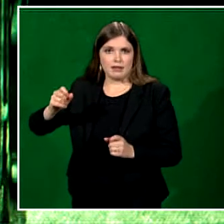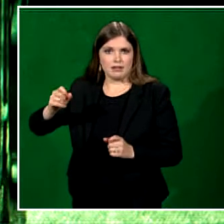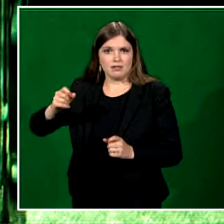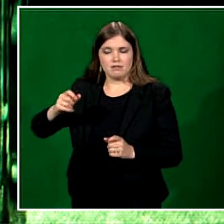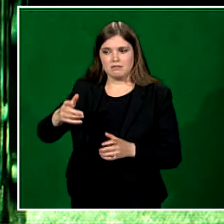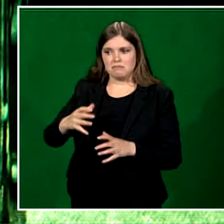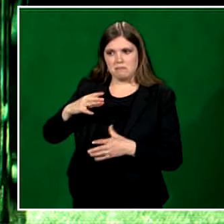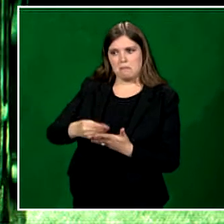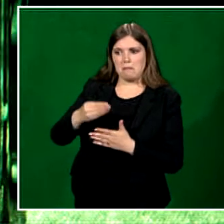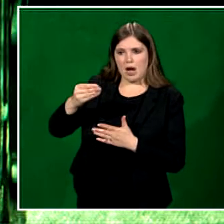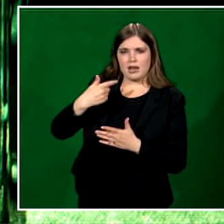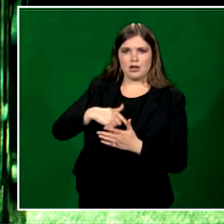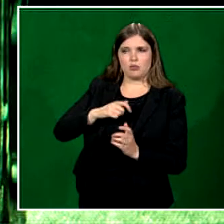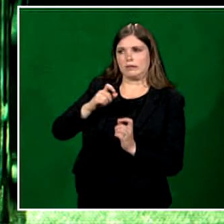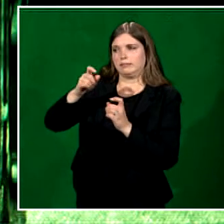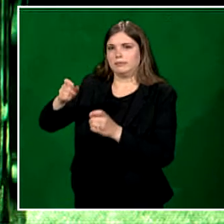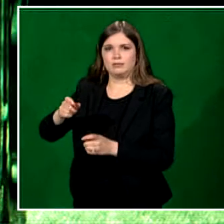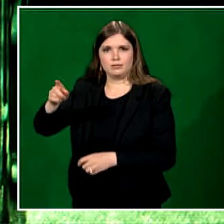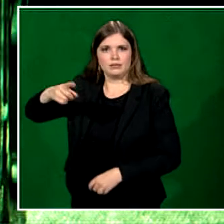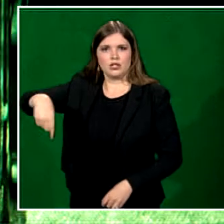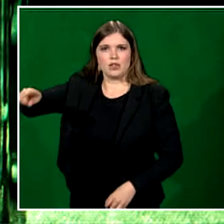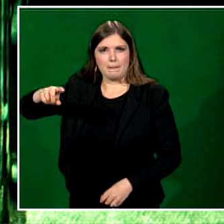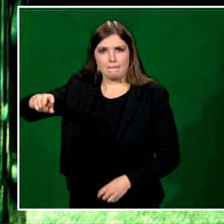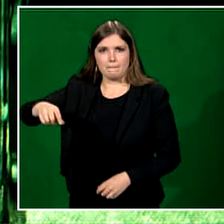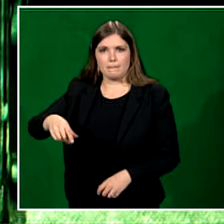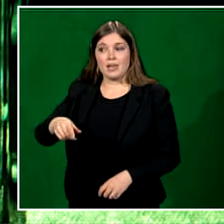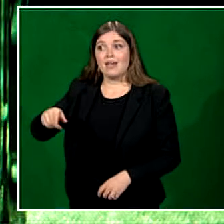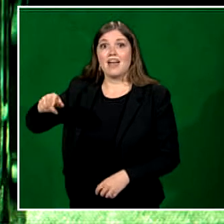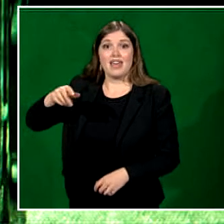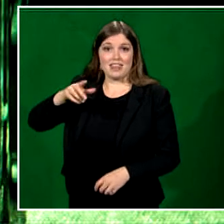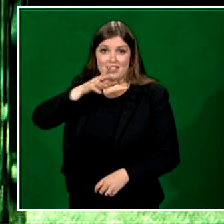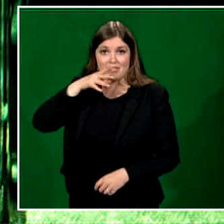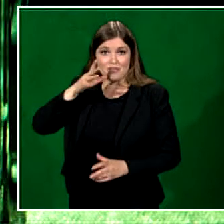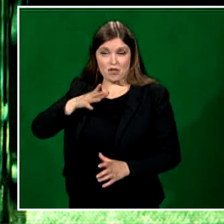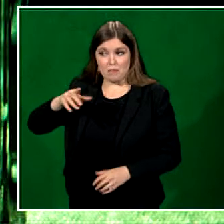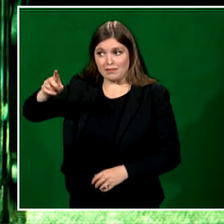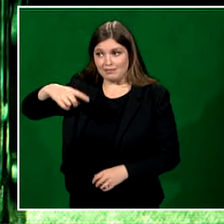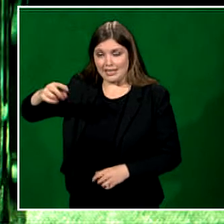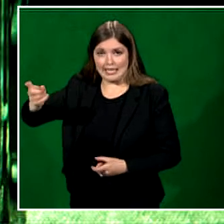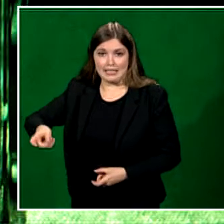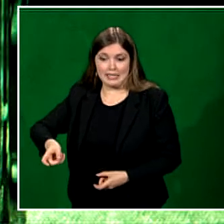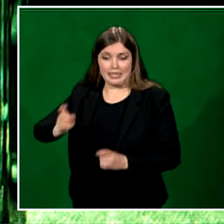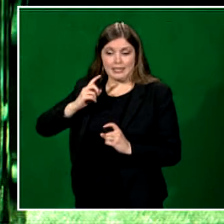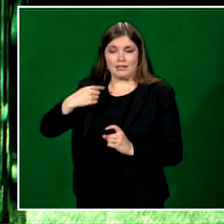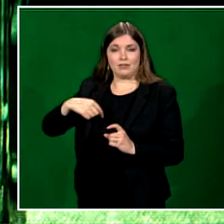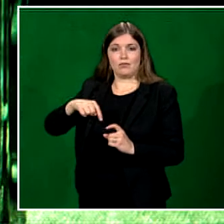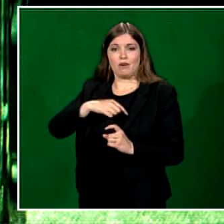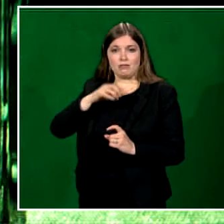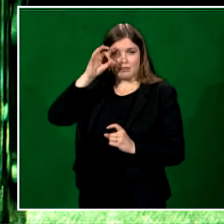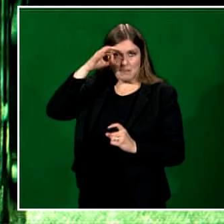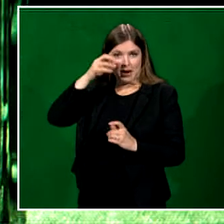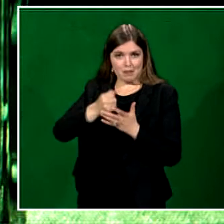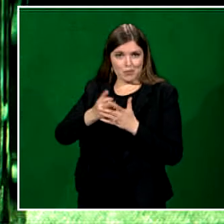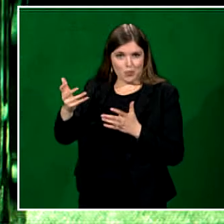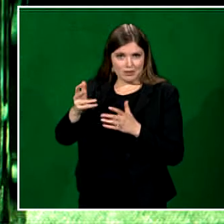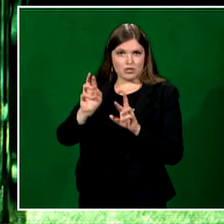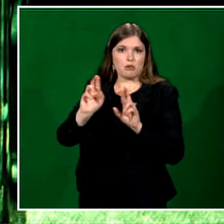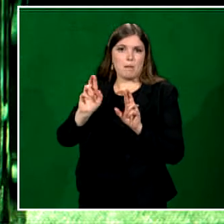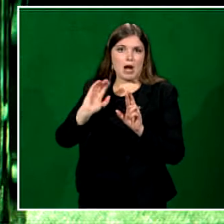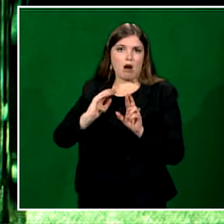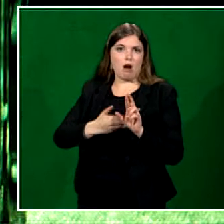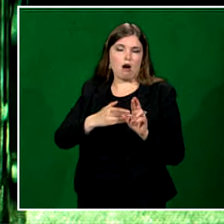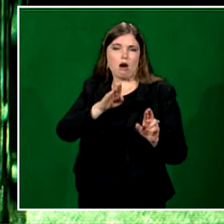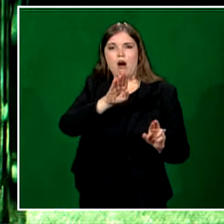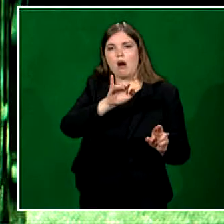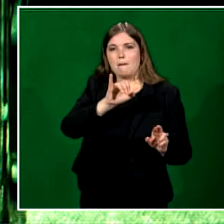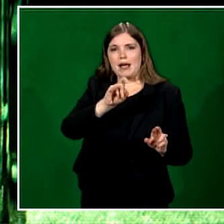them. We also give promotion to farmers who give us the pineapple waste to prepare the biochar and the compost. We will involve them